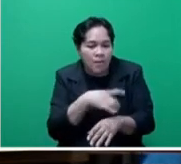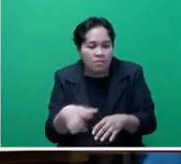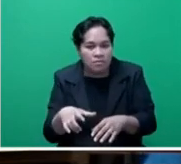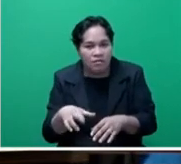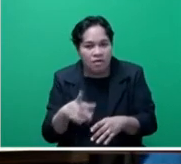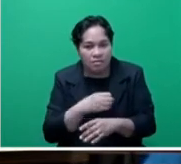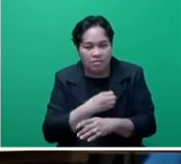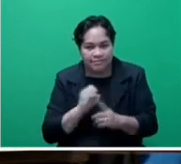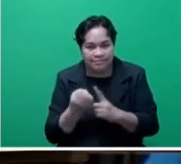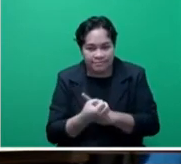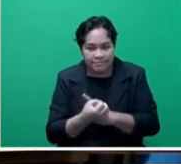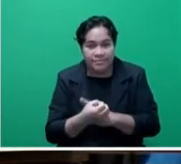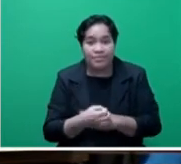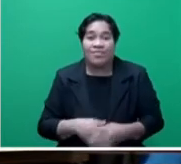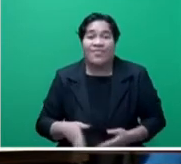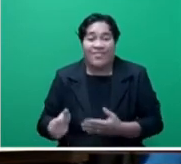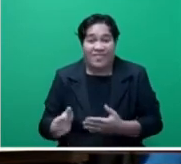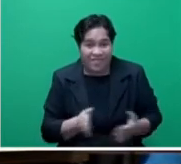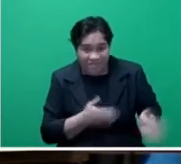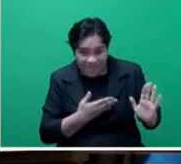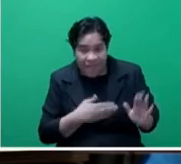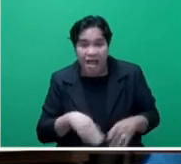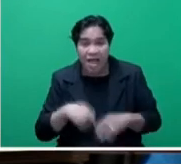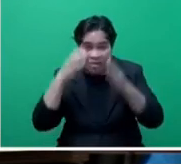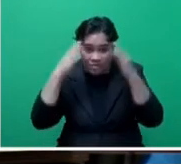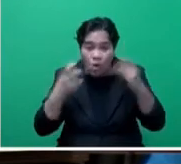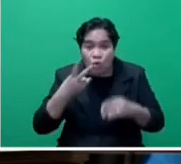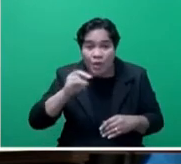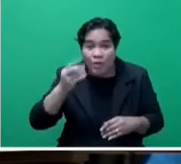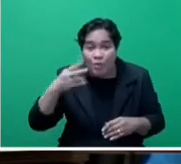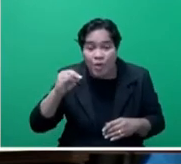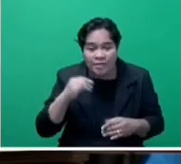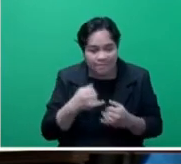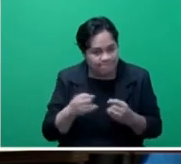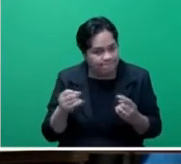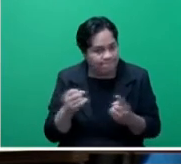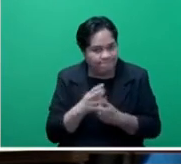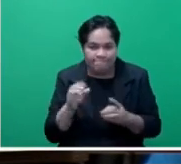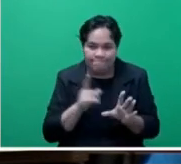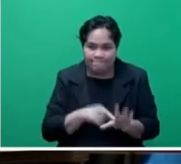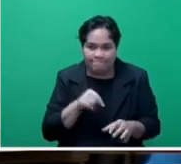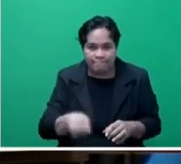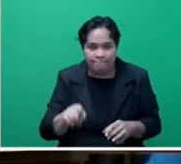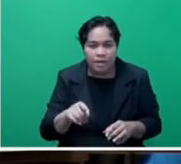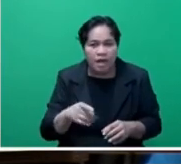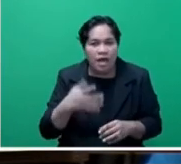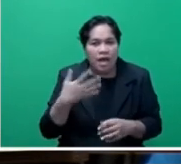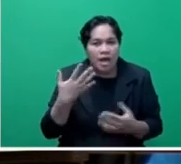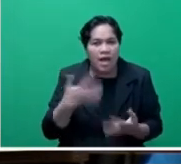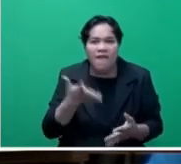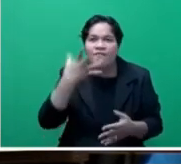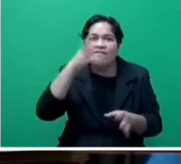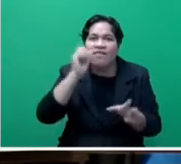says. Mr. Speaker, sir, 2020 is a special year for Fiji. It has been 50